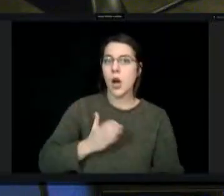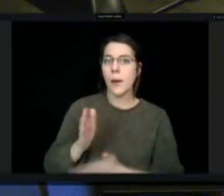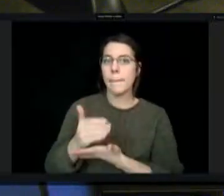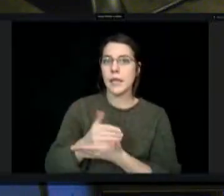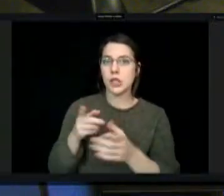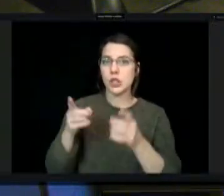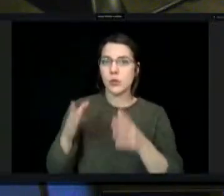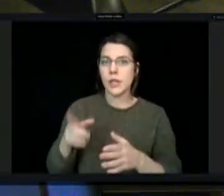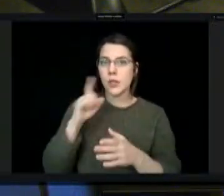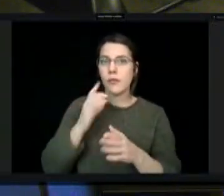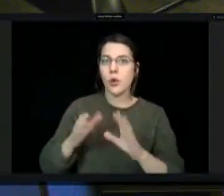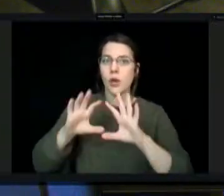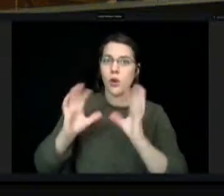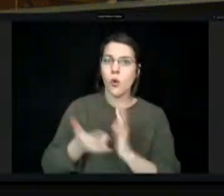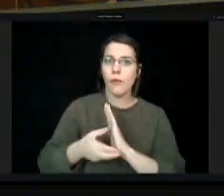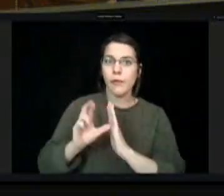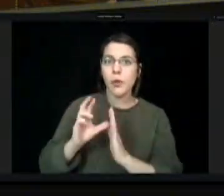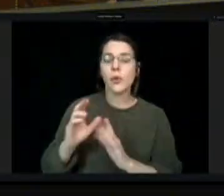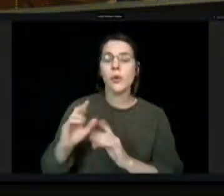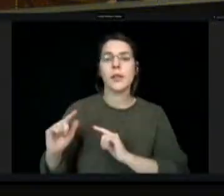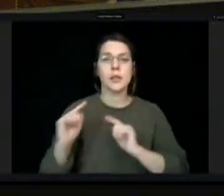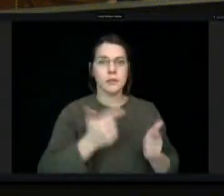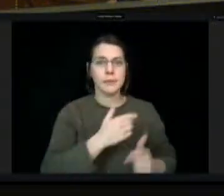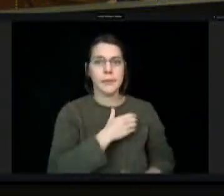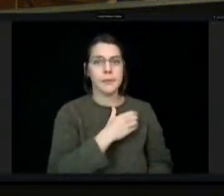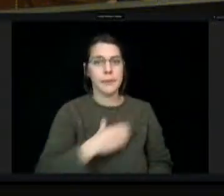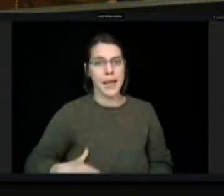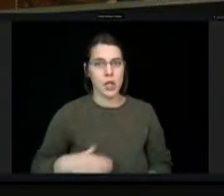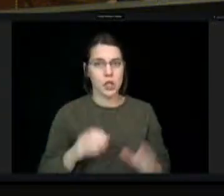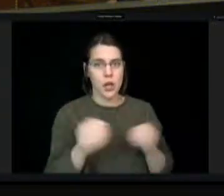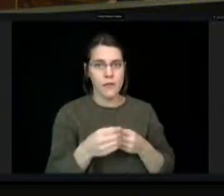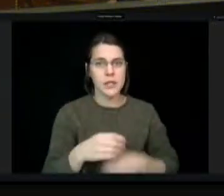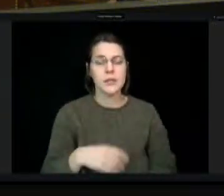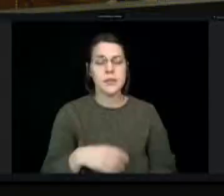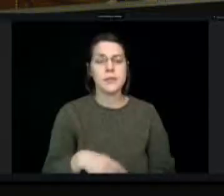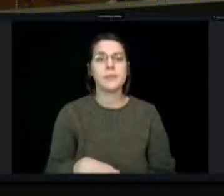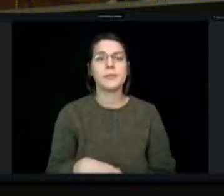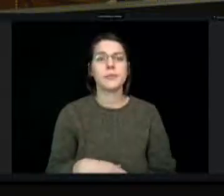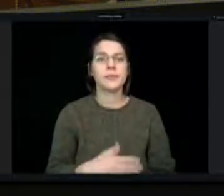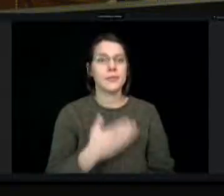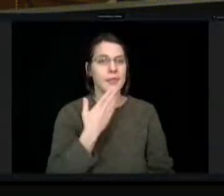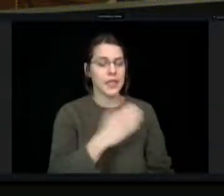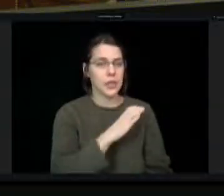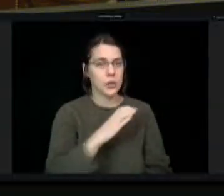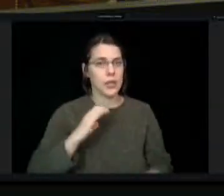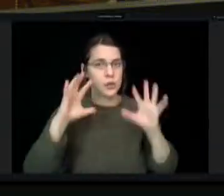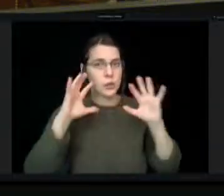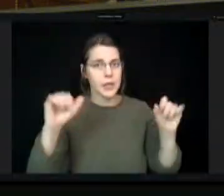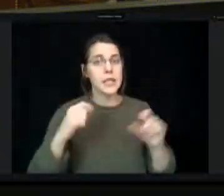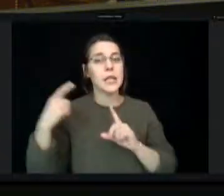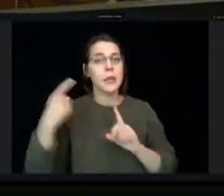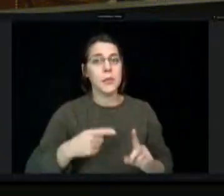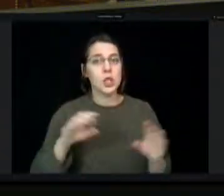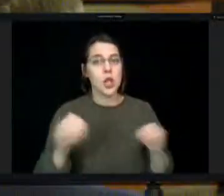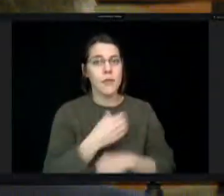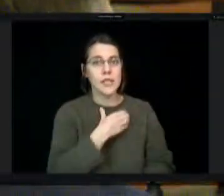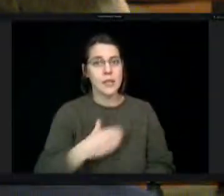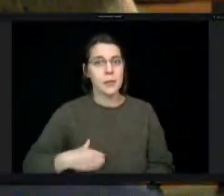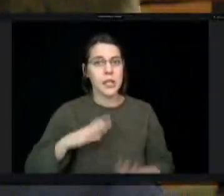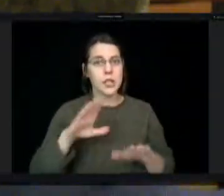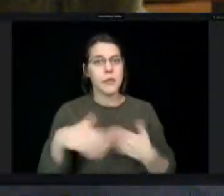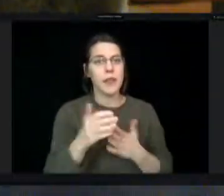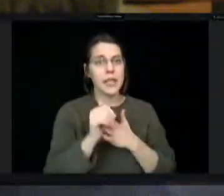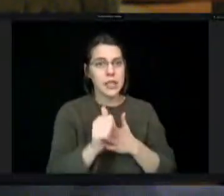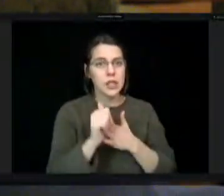those here from the Mayor's Office. Thank you, Council President. The mission of the Office of the Mayor is to provide leadership, strategic direction,